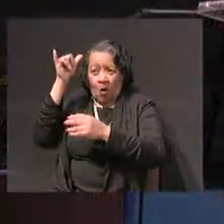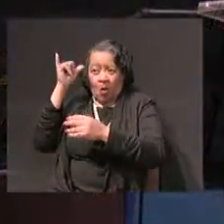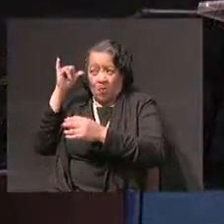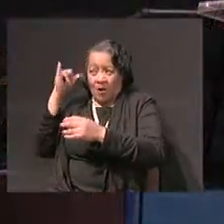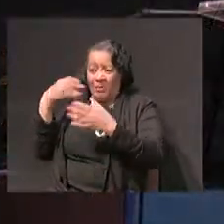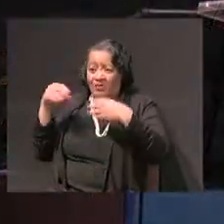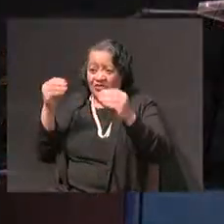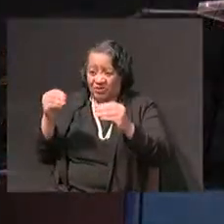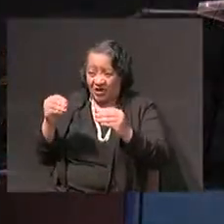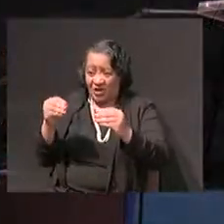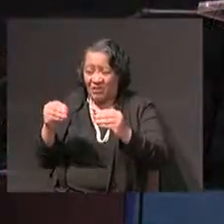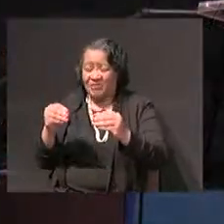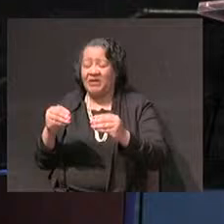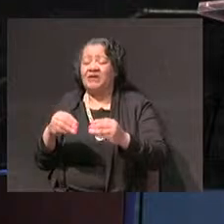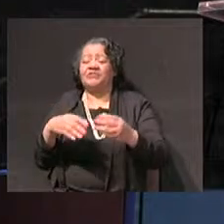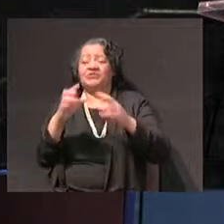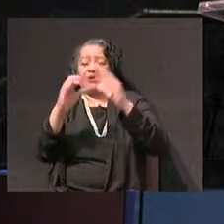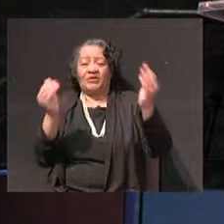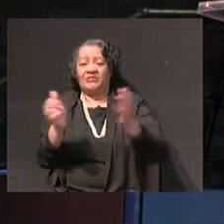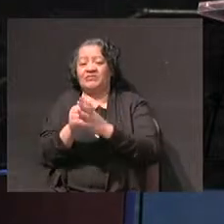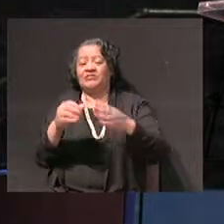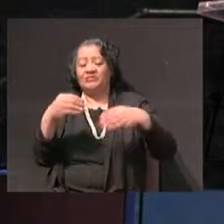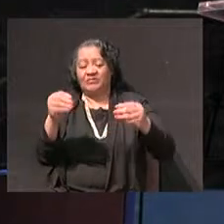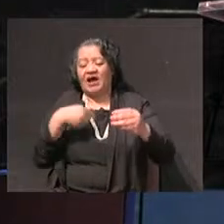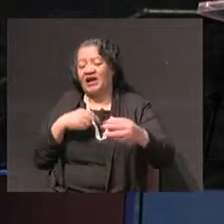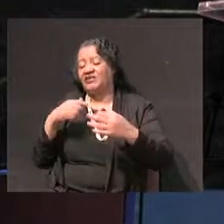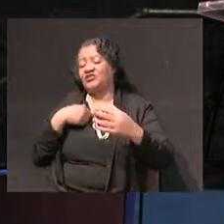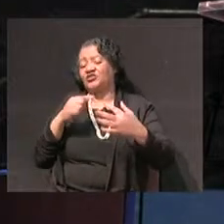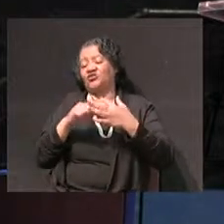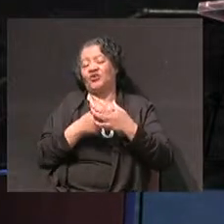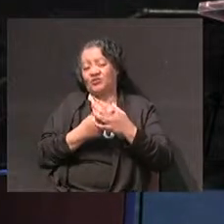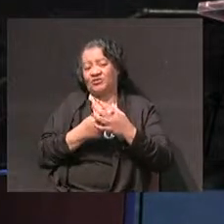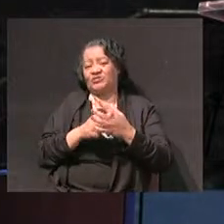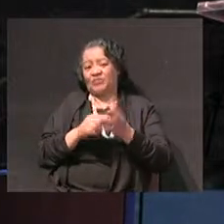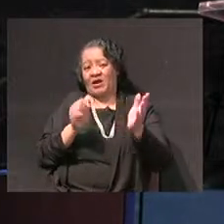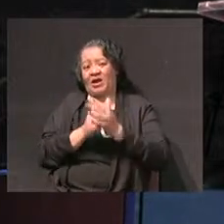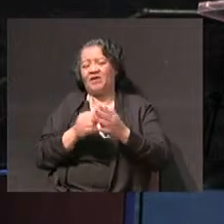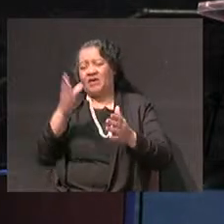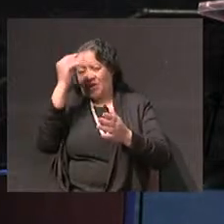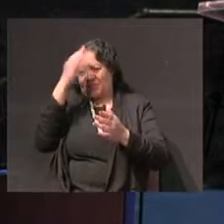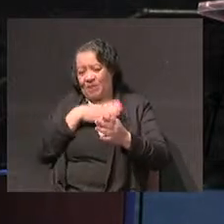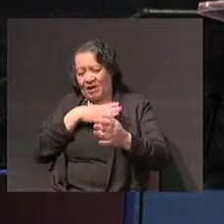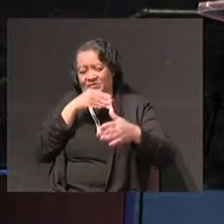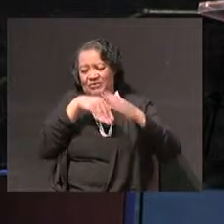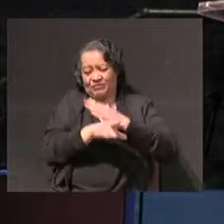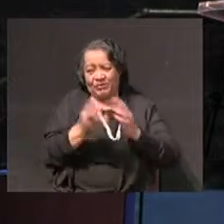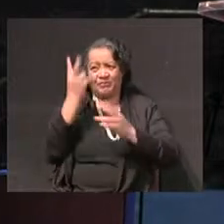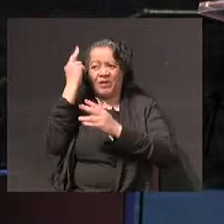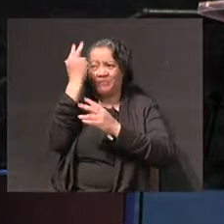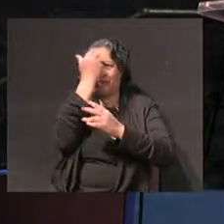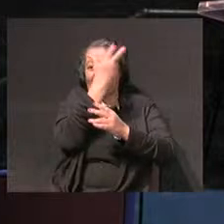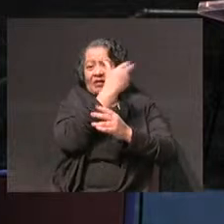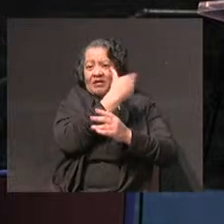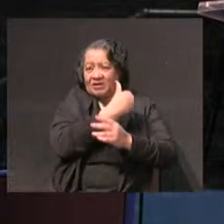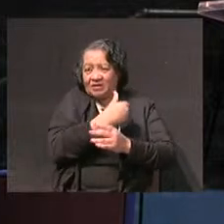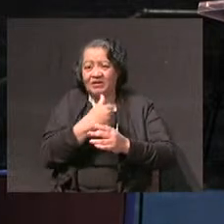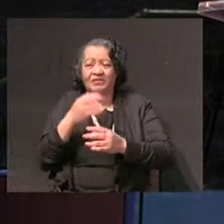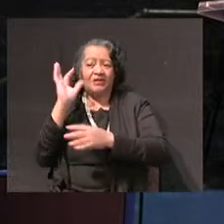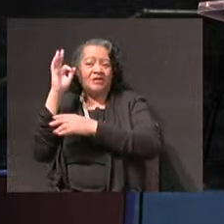Buddy. And I just started, and this guy was in there cutting up every preacher in